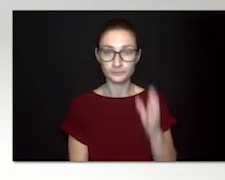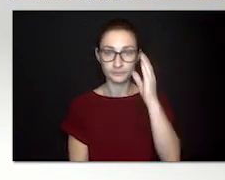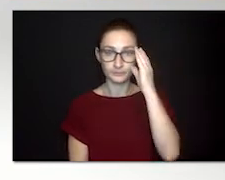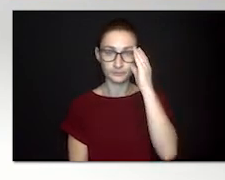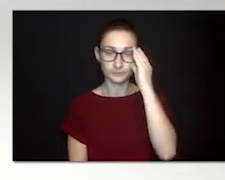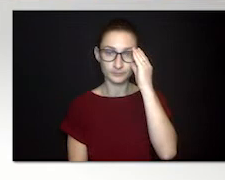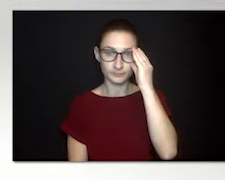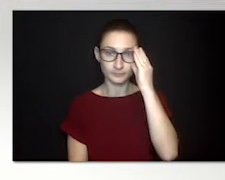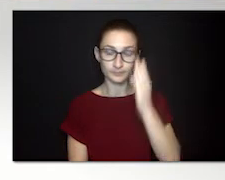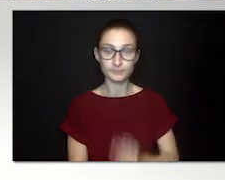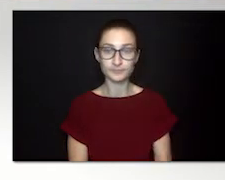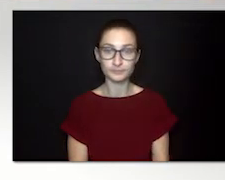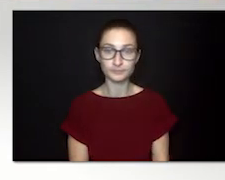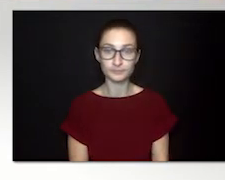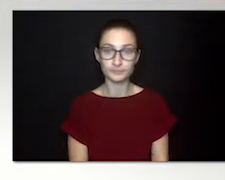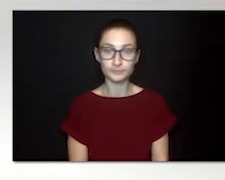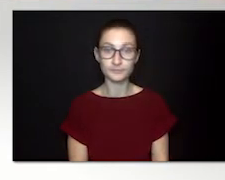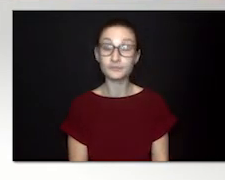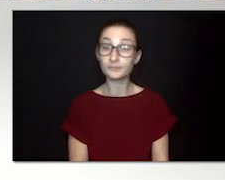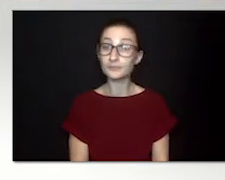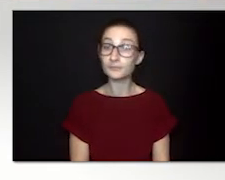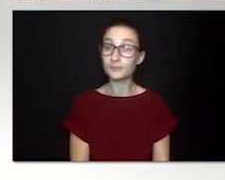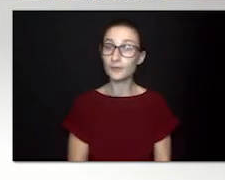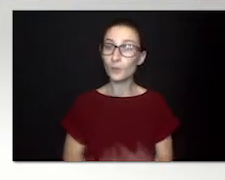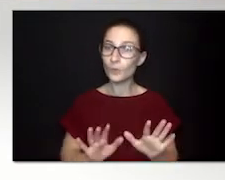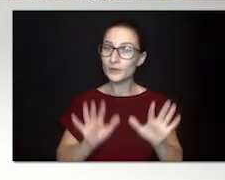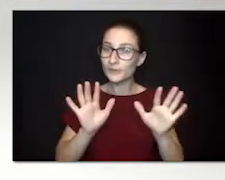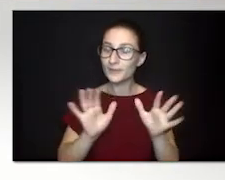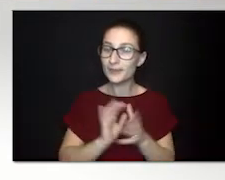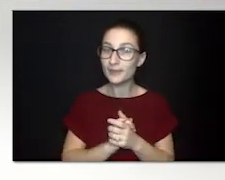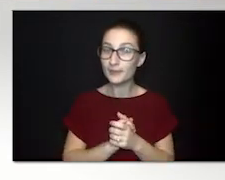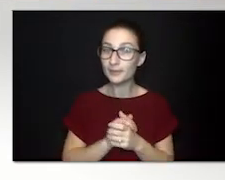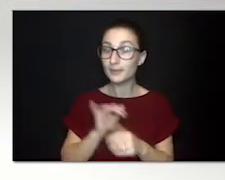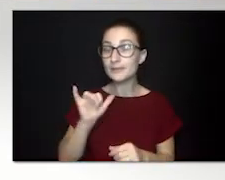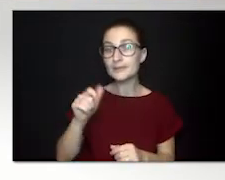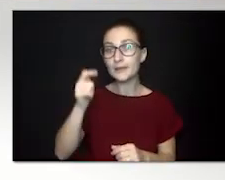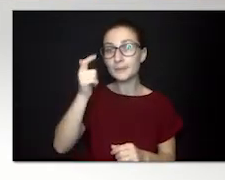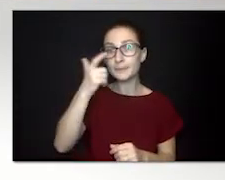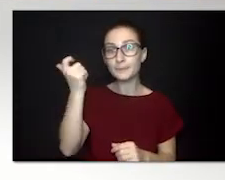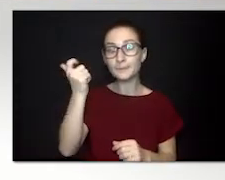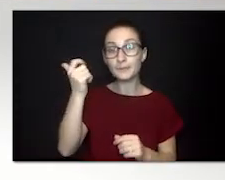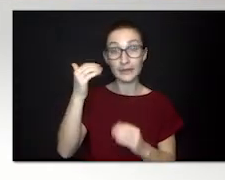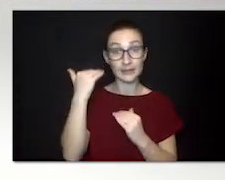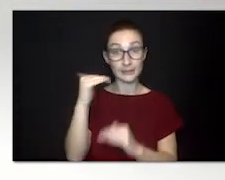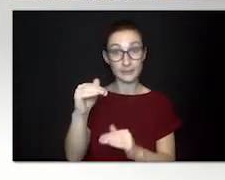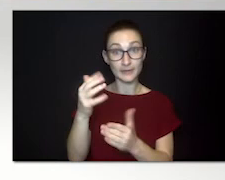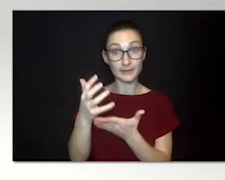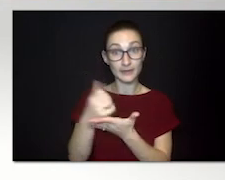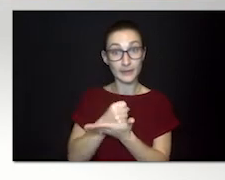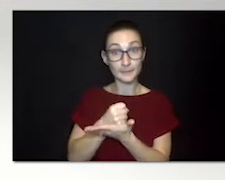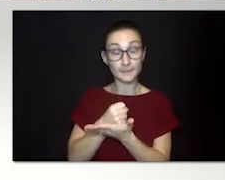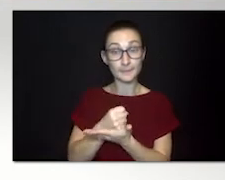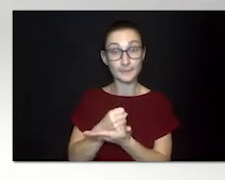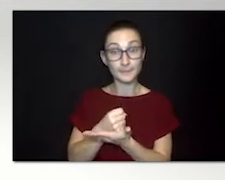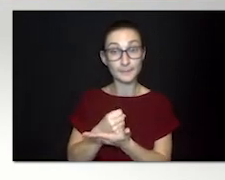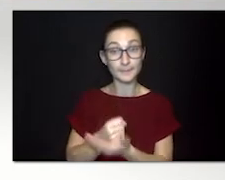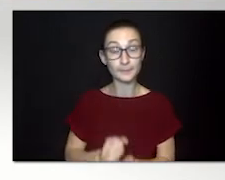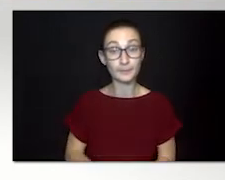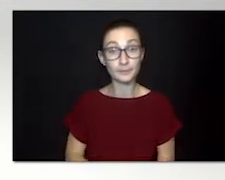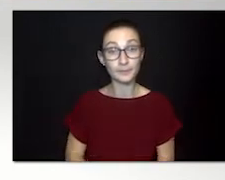for the annual plan. Okay. So, Oh, that's wonderful. Is that because there was only a limited income?